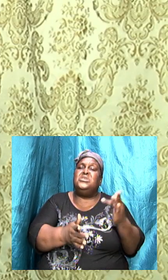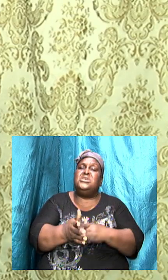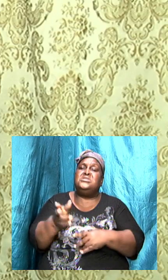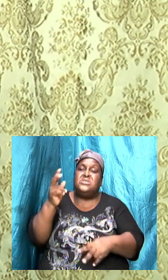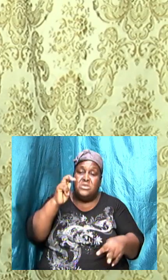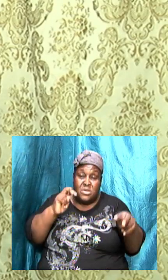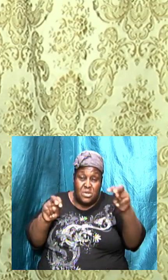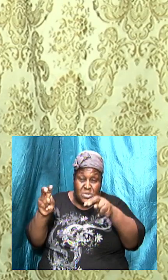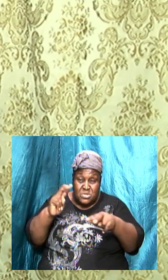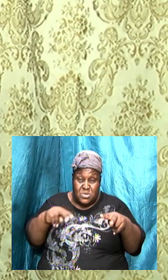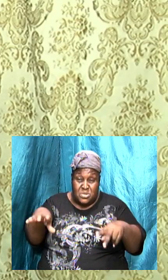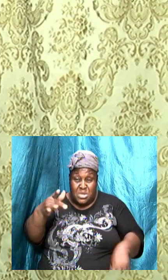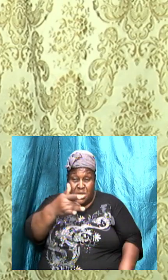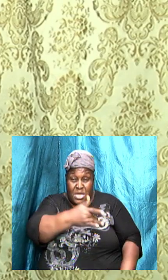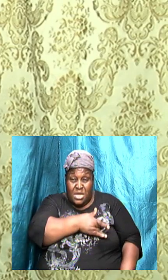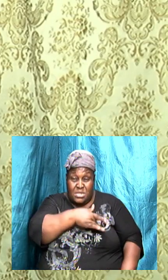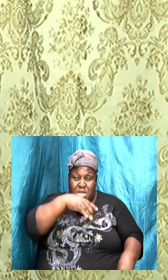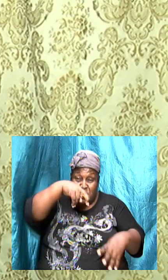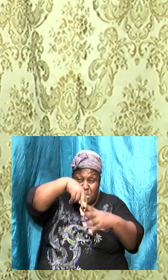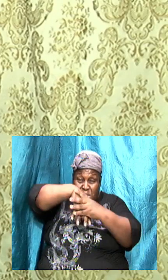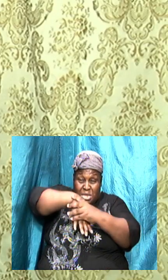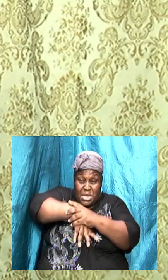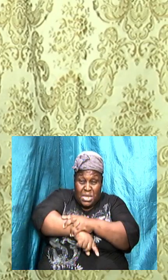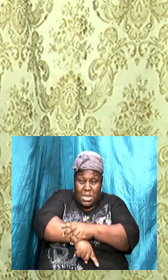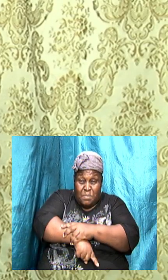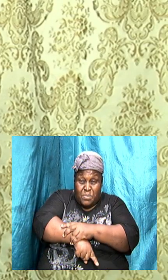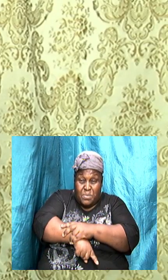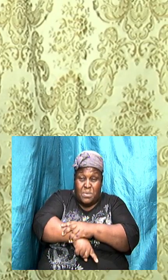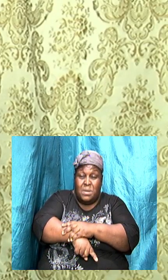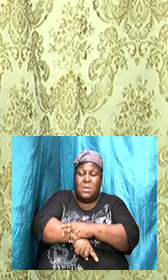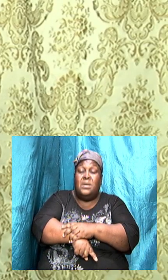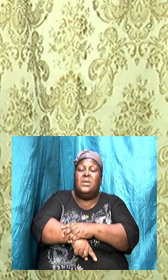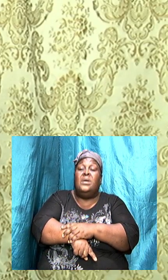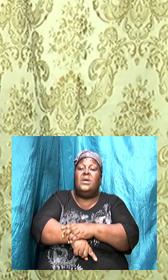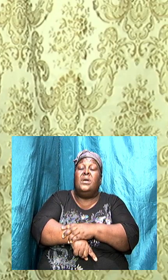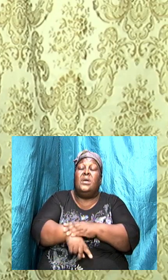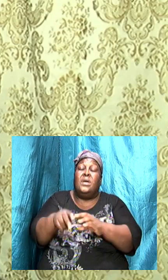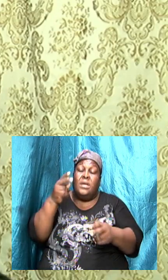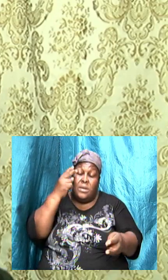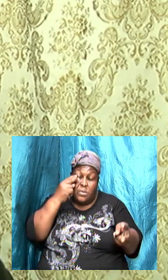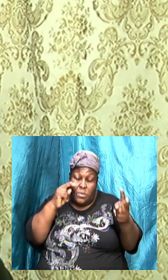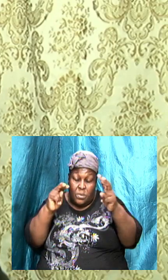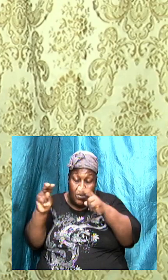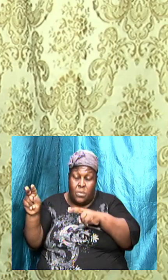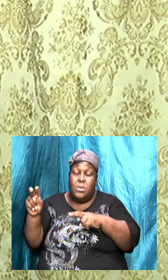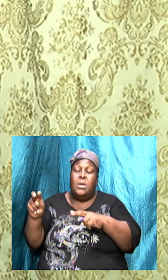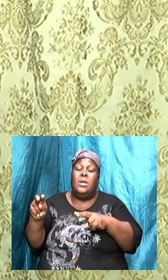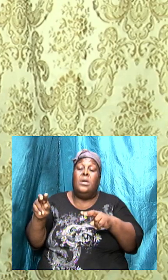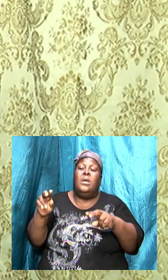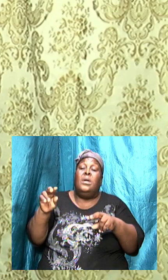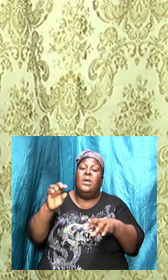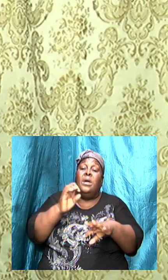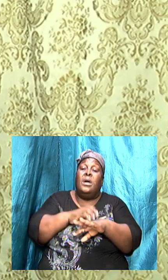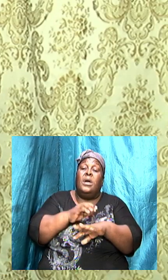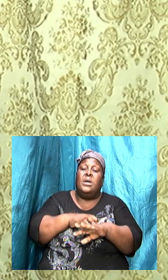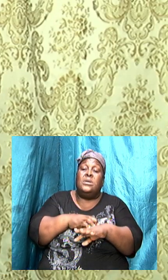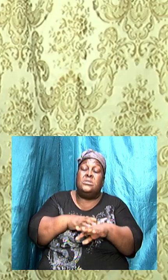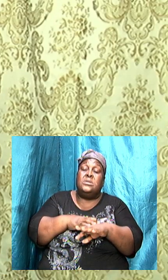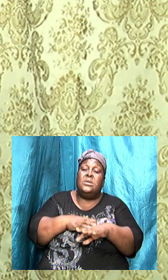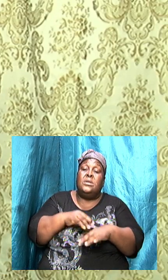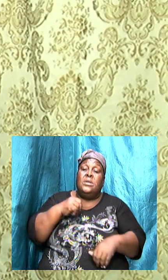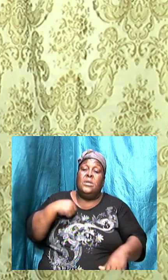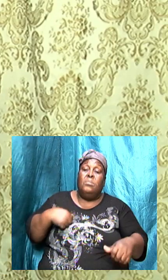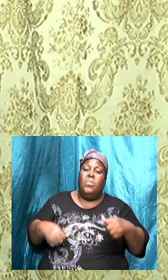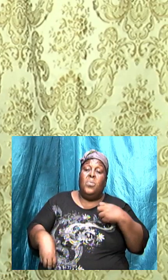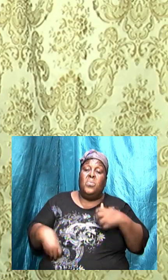the heart and the reins. He looks at motives. He looks at why we do what we